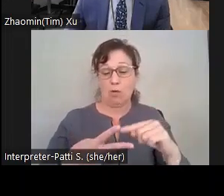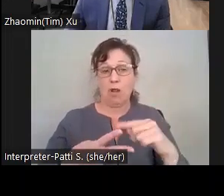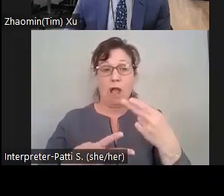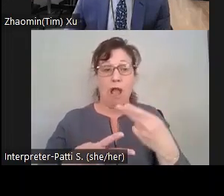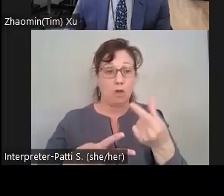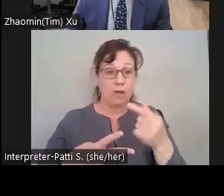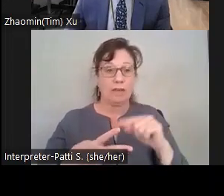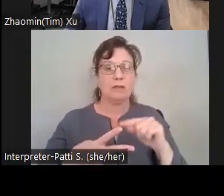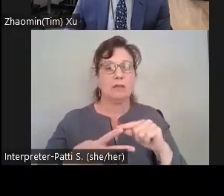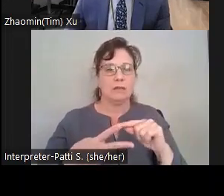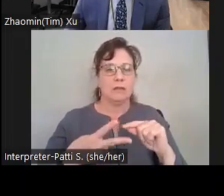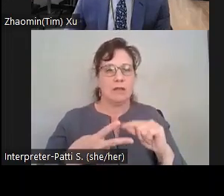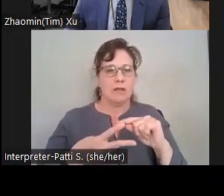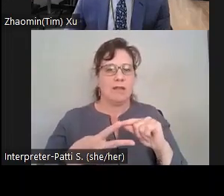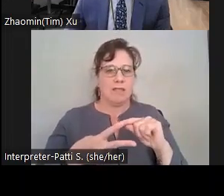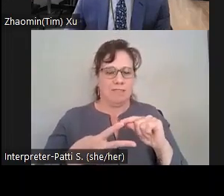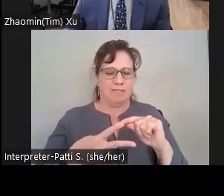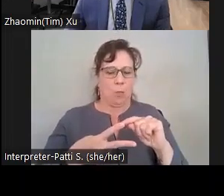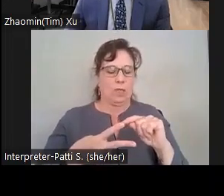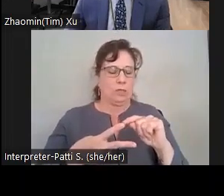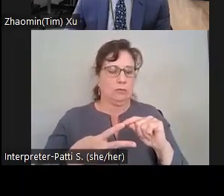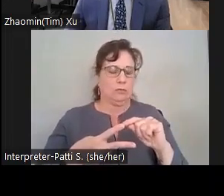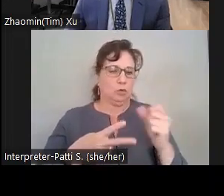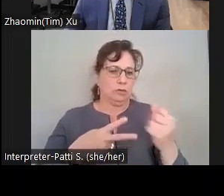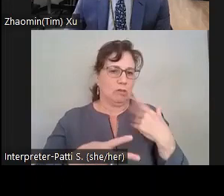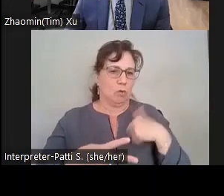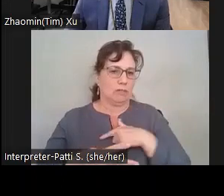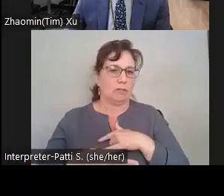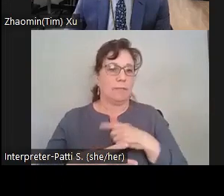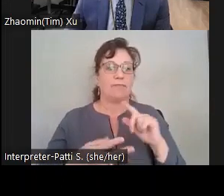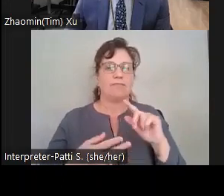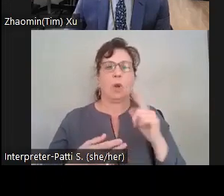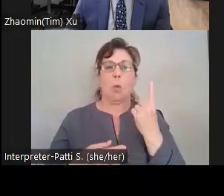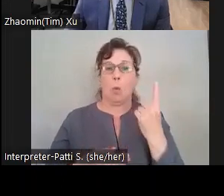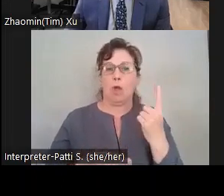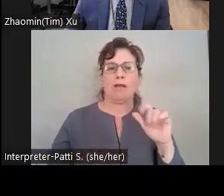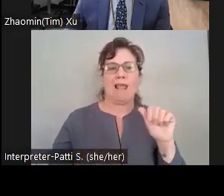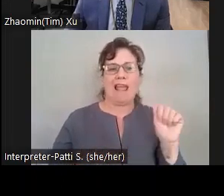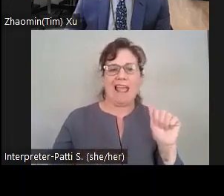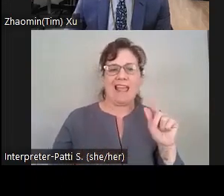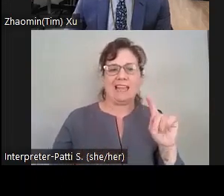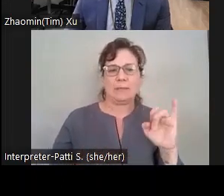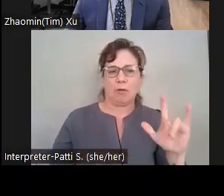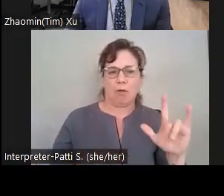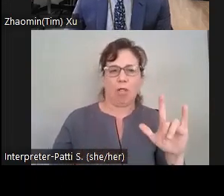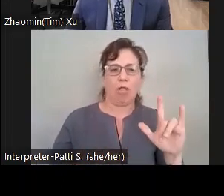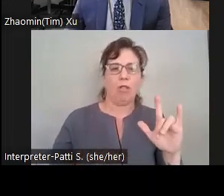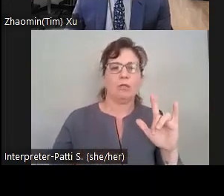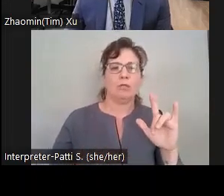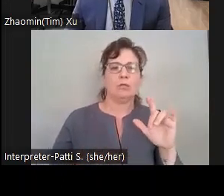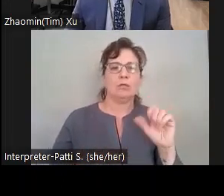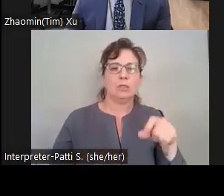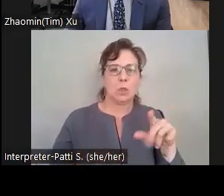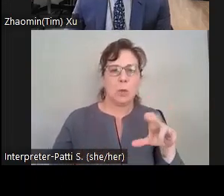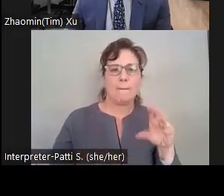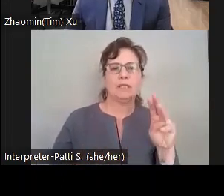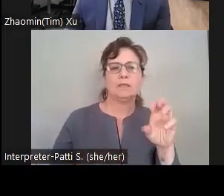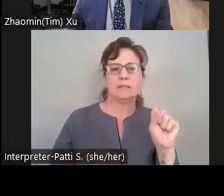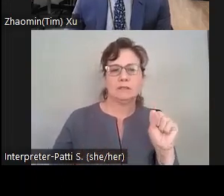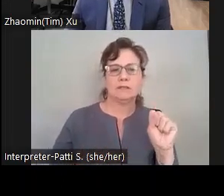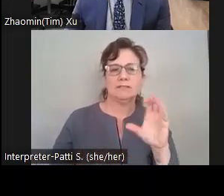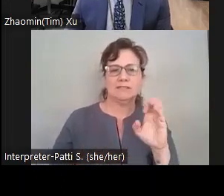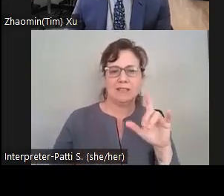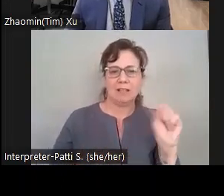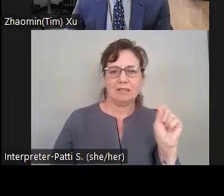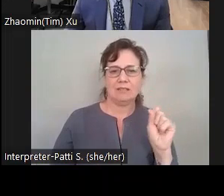is ASCUS, atypical squamous cells of undetermined significance, because, well, it's undetermined. What does that mean? Well, it means